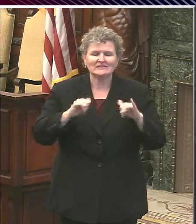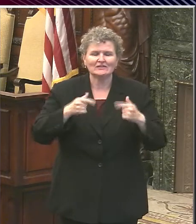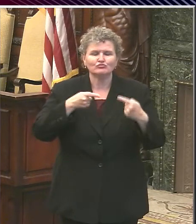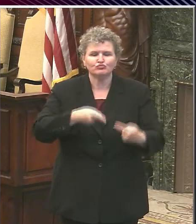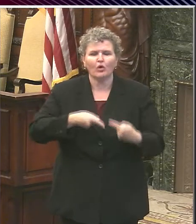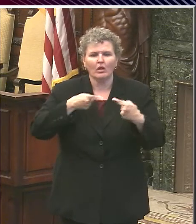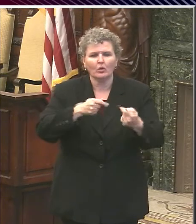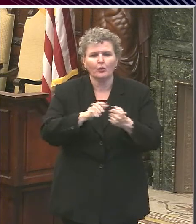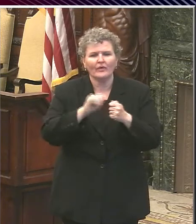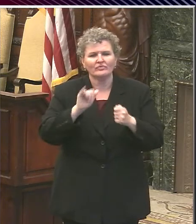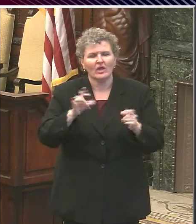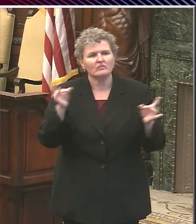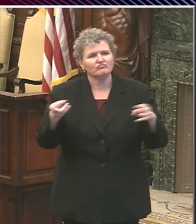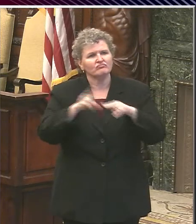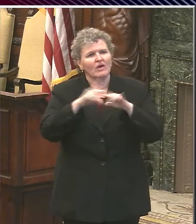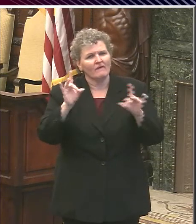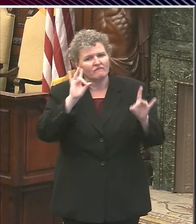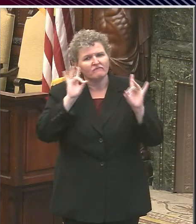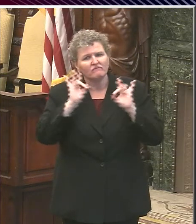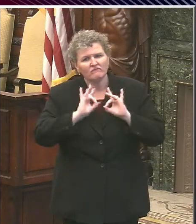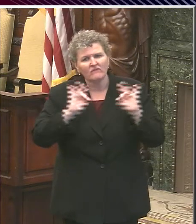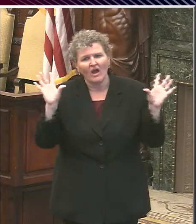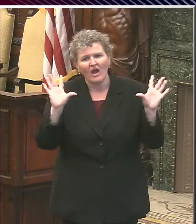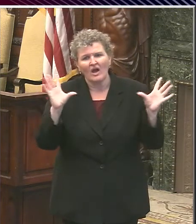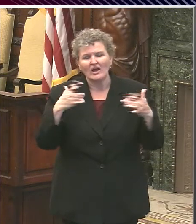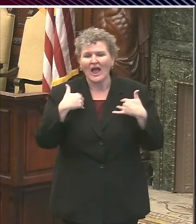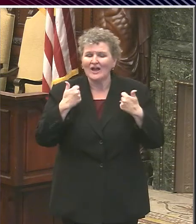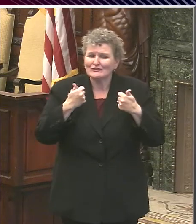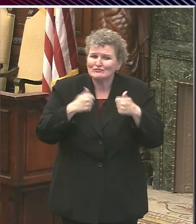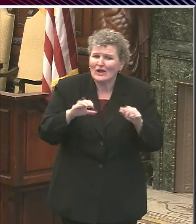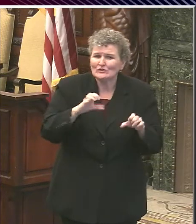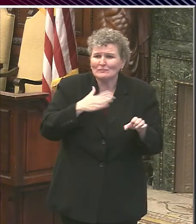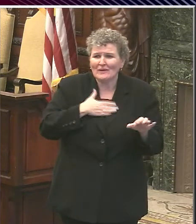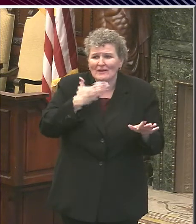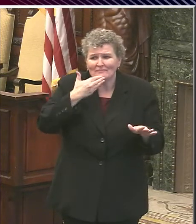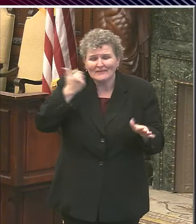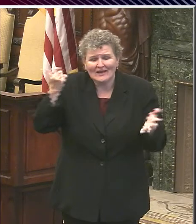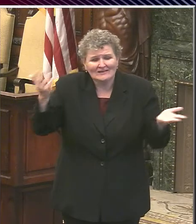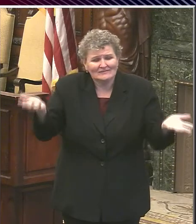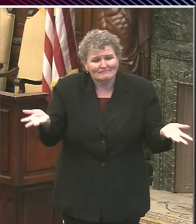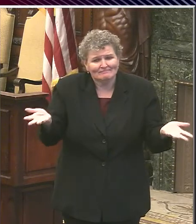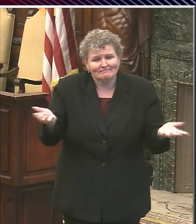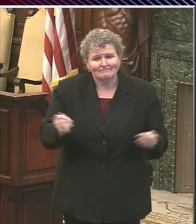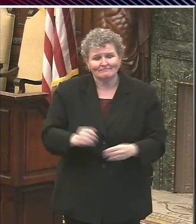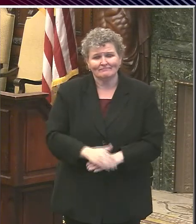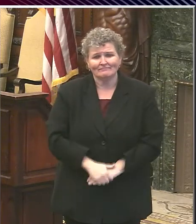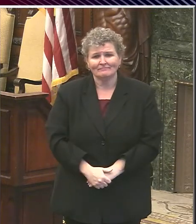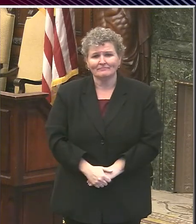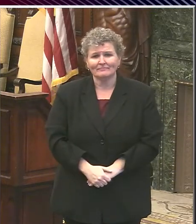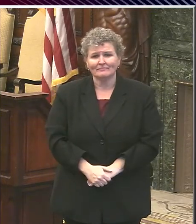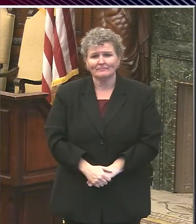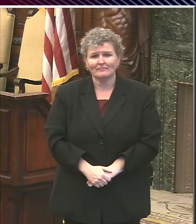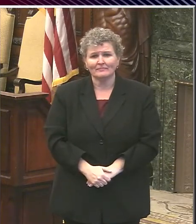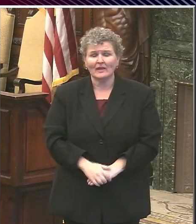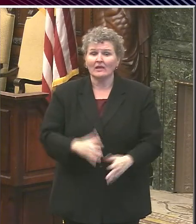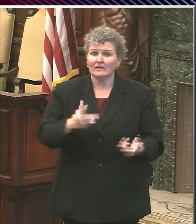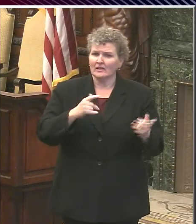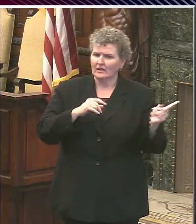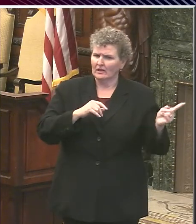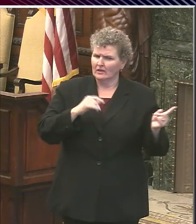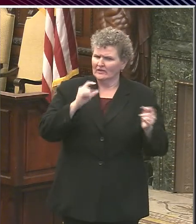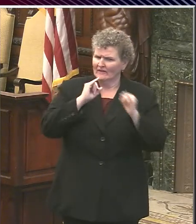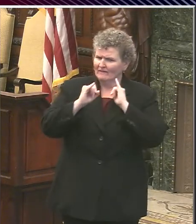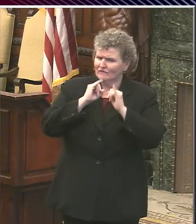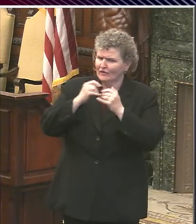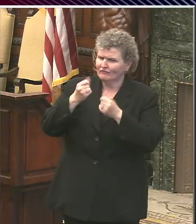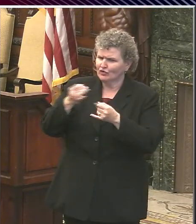violence and increase in homicide, and we'll continue to do our best. In an interview with our morning folks last week,